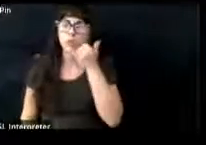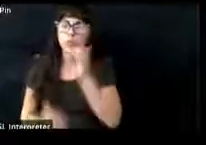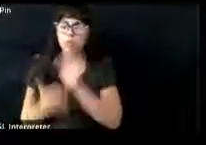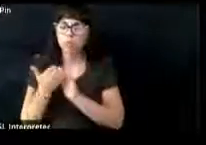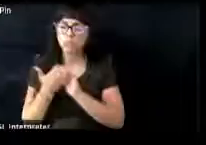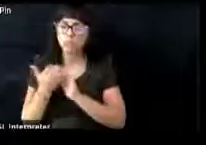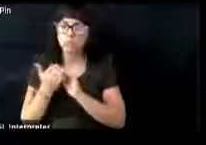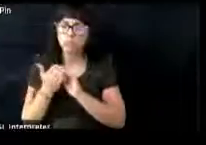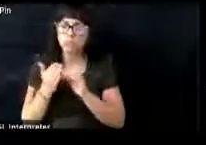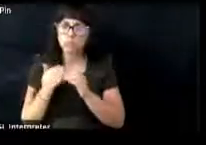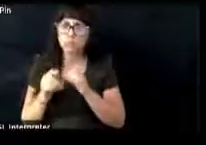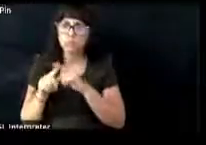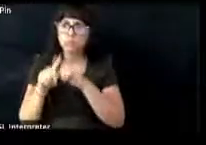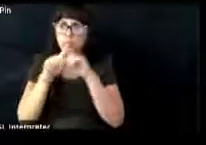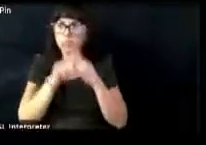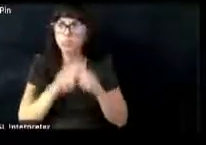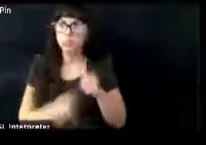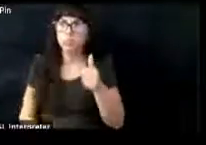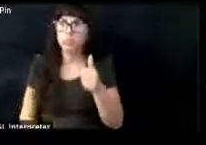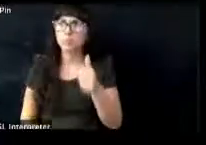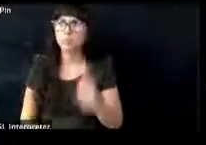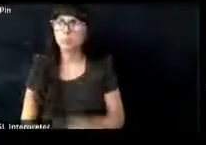time.